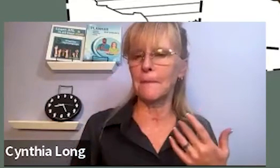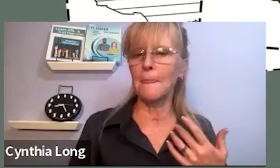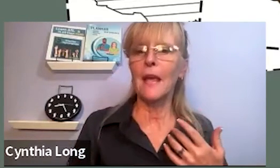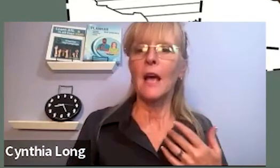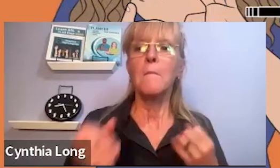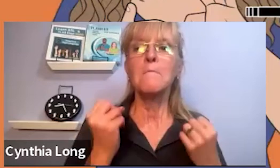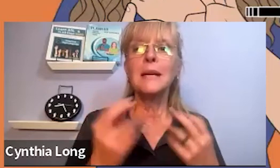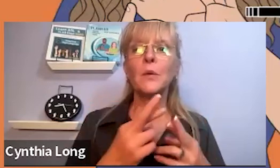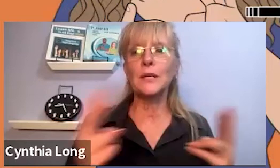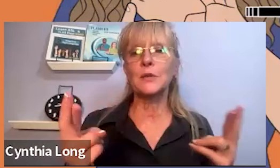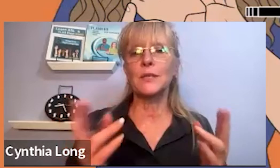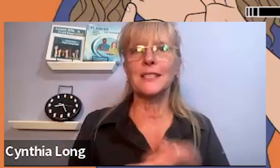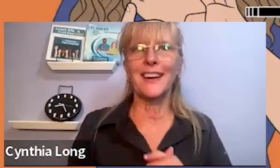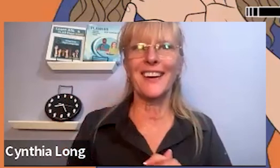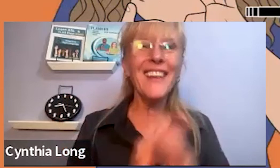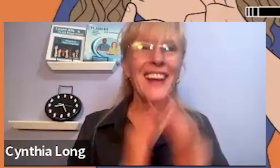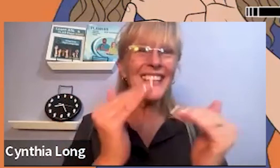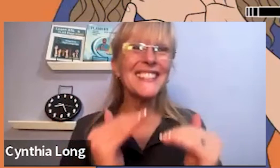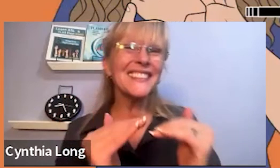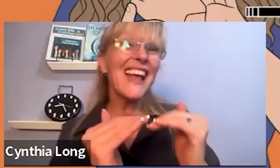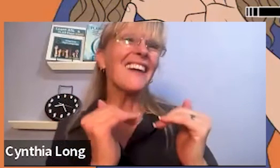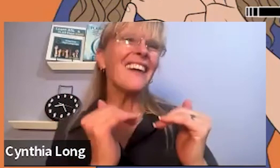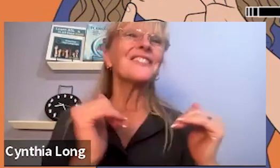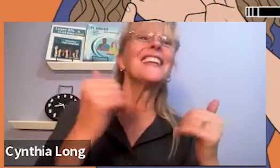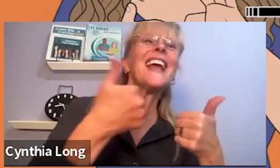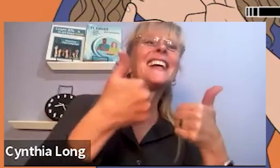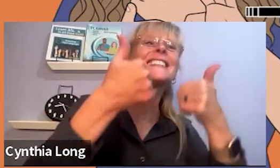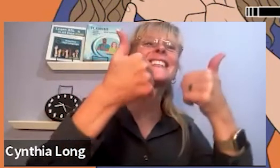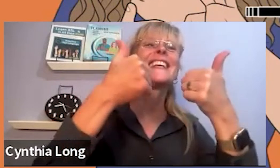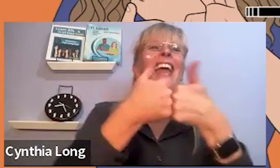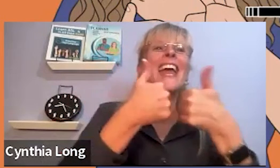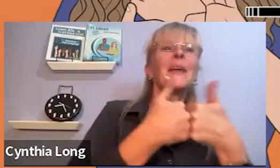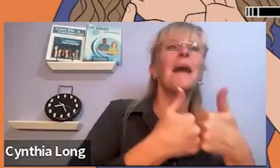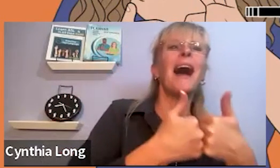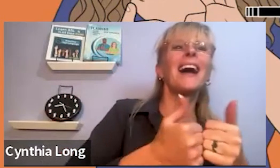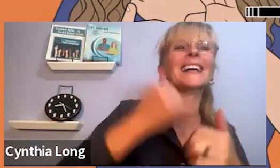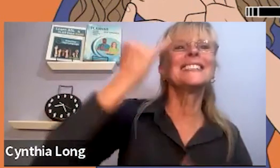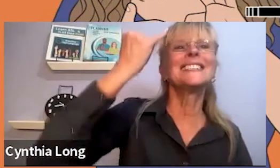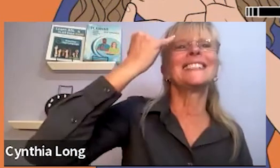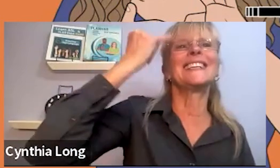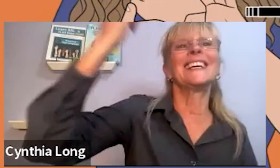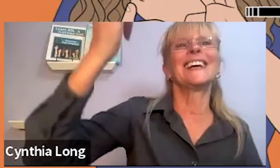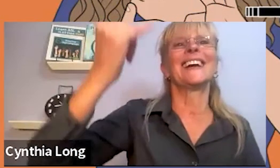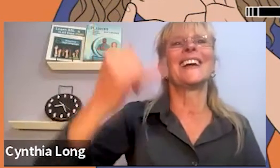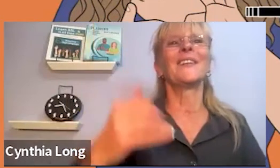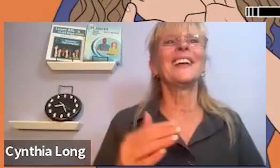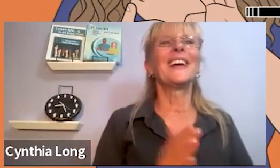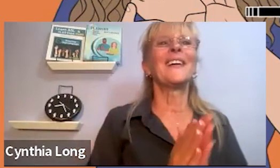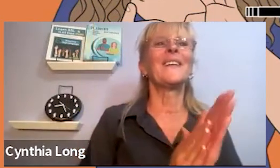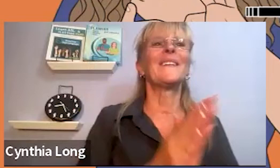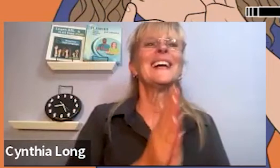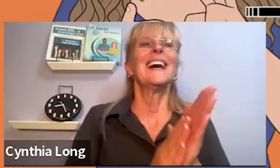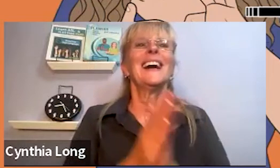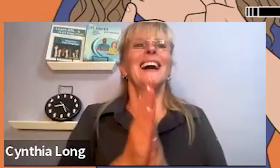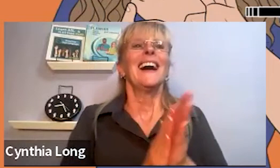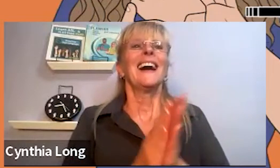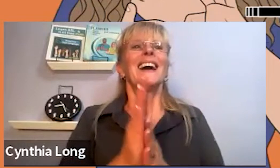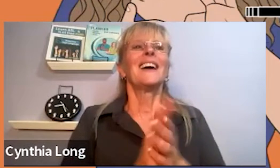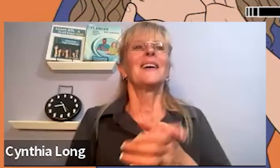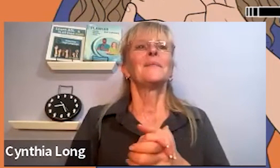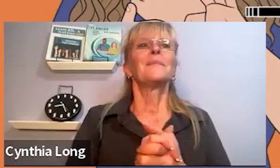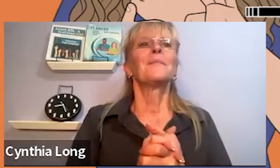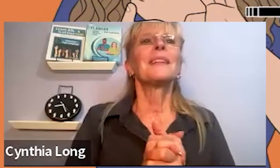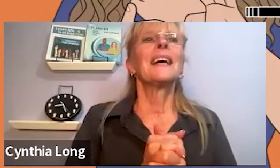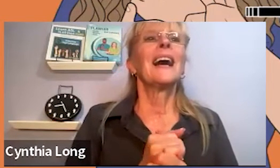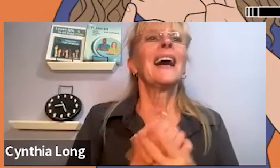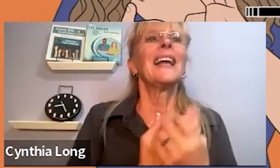bit.ly/ASL-Thanksgiving. Many resources there. Okay, so now for the next game idea. Here we go.